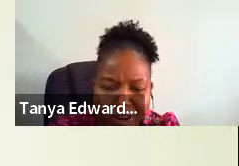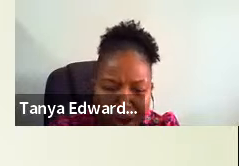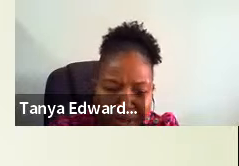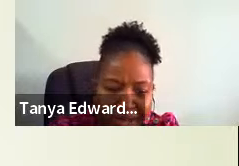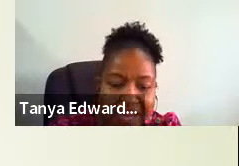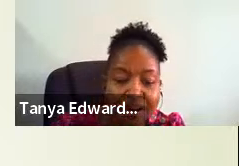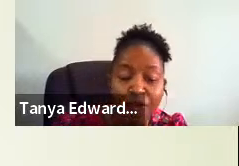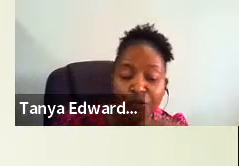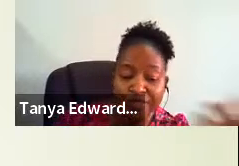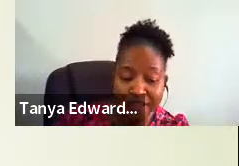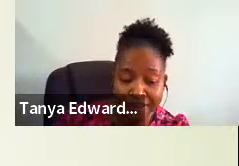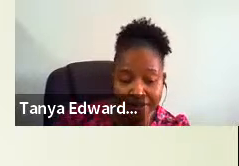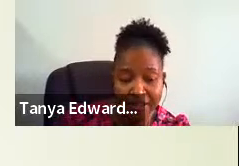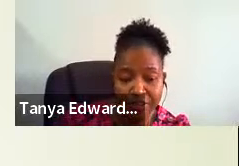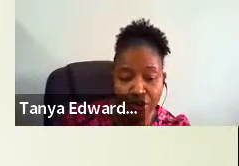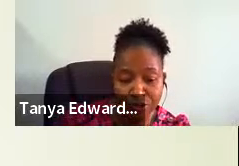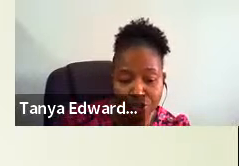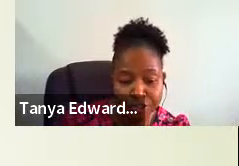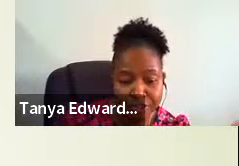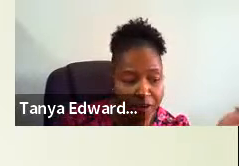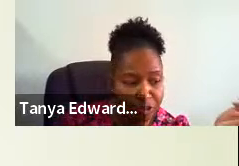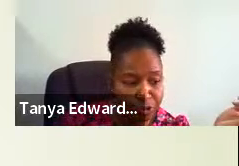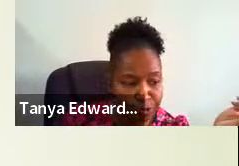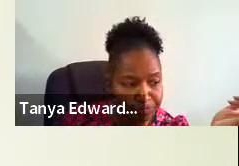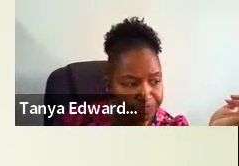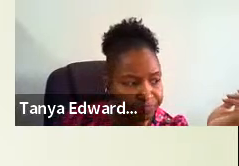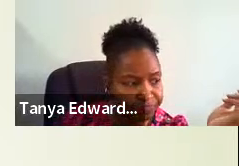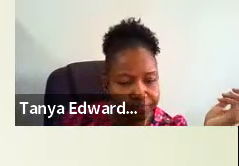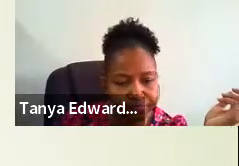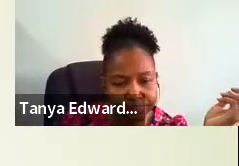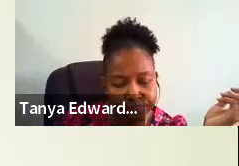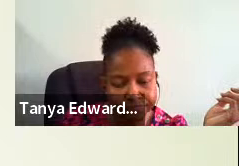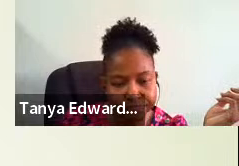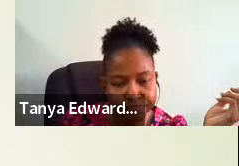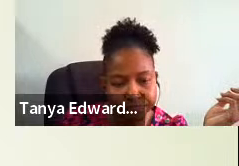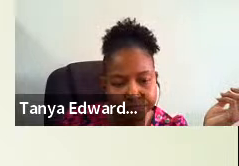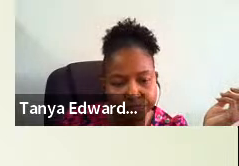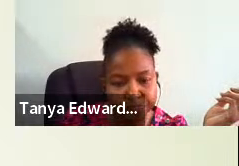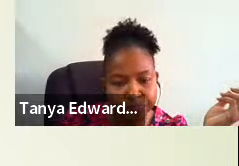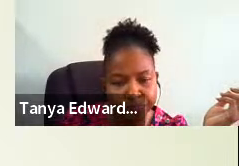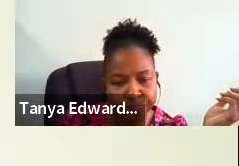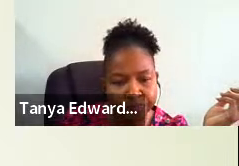which would not be entirely within the country's control.